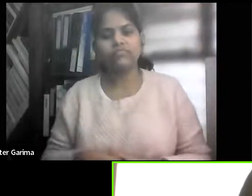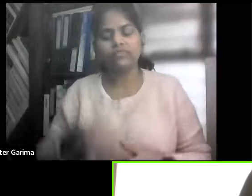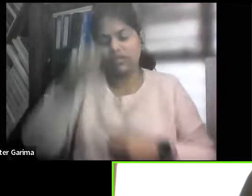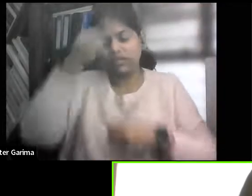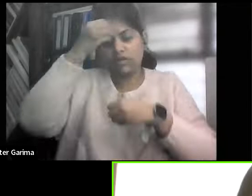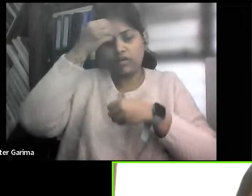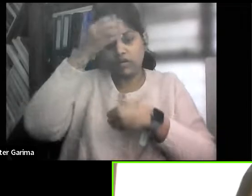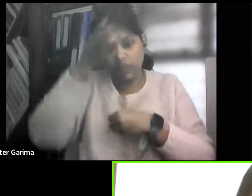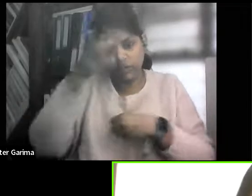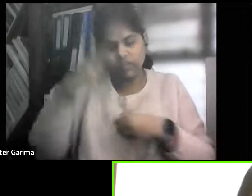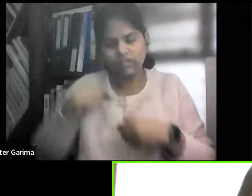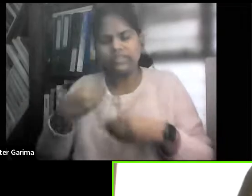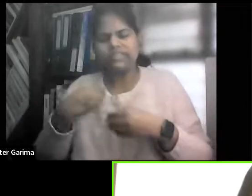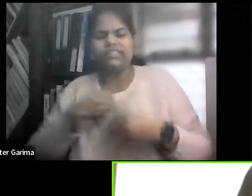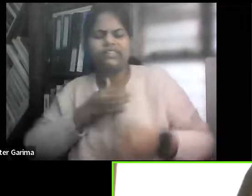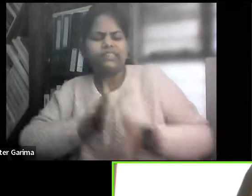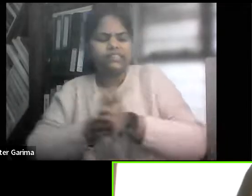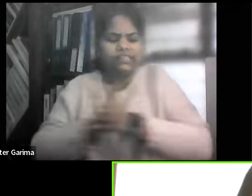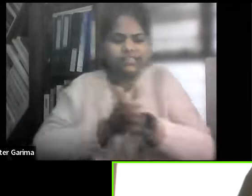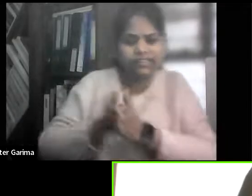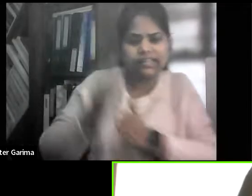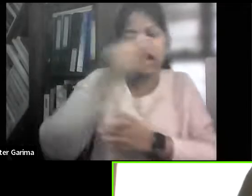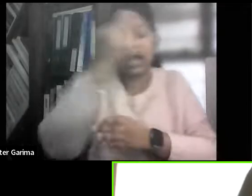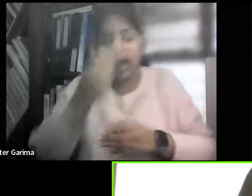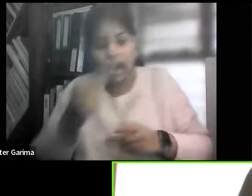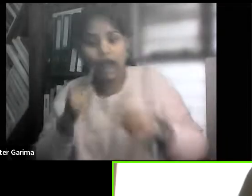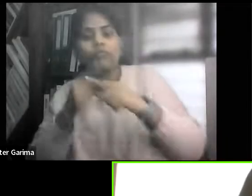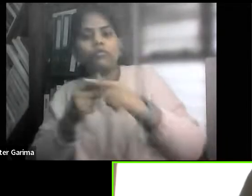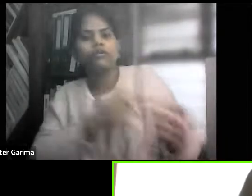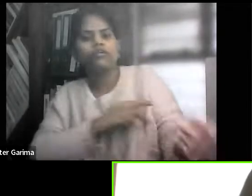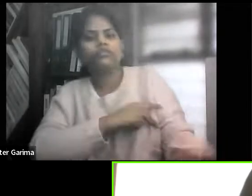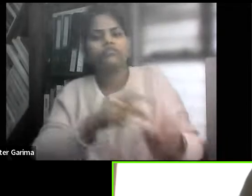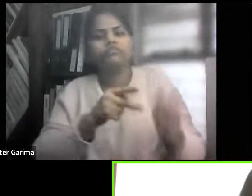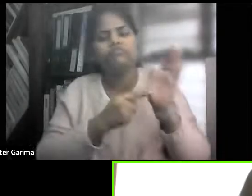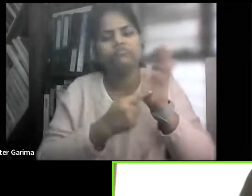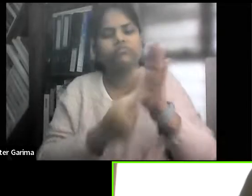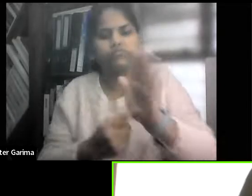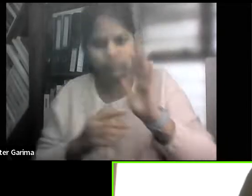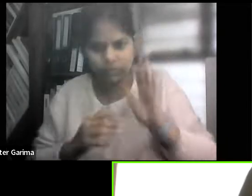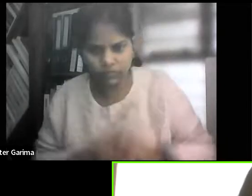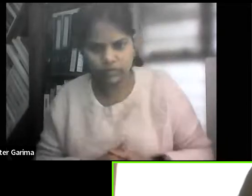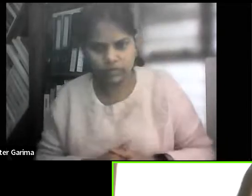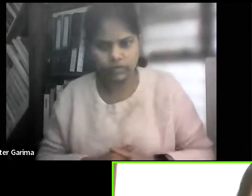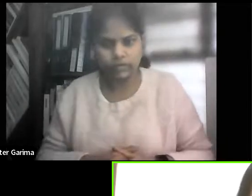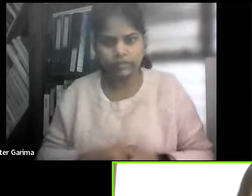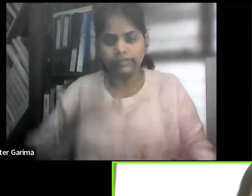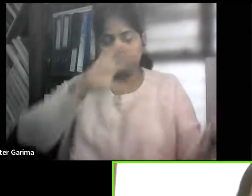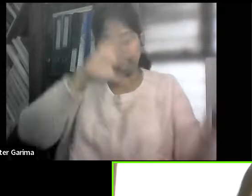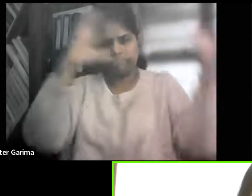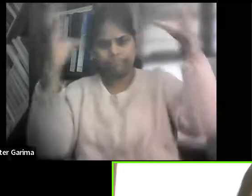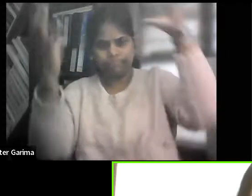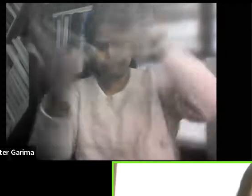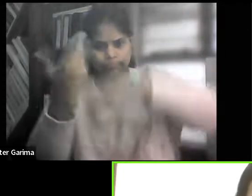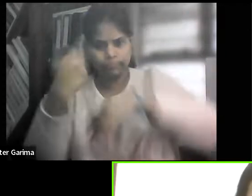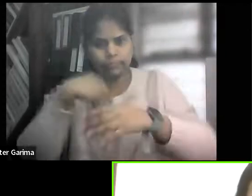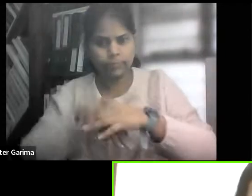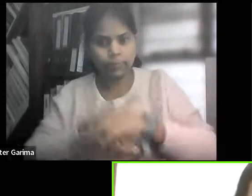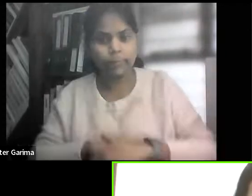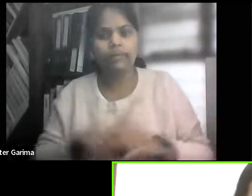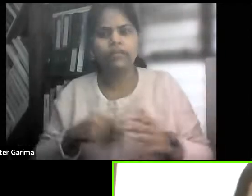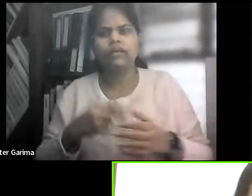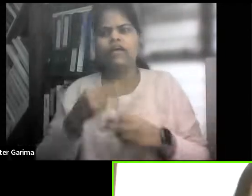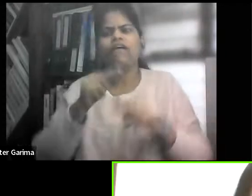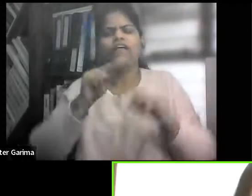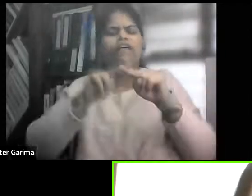of performance. An evidence of these celestial figures descending to earth and instructing mortals in the fine art of movement can be found